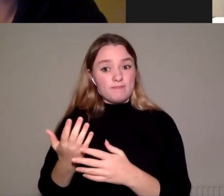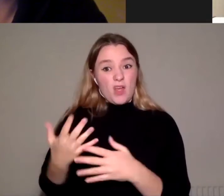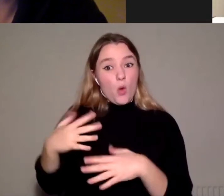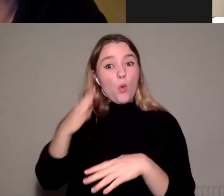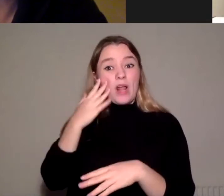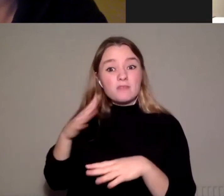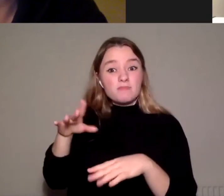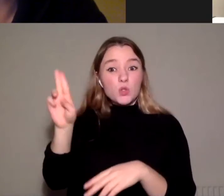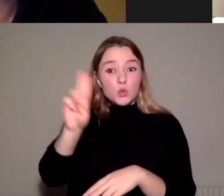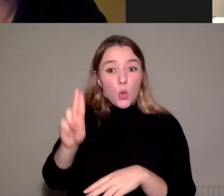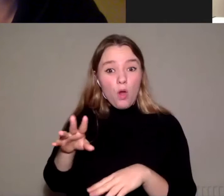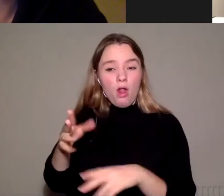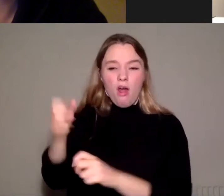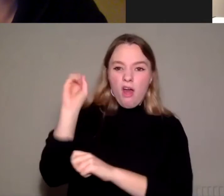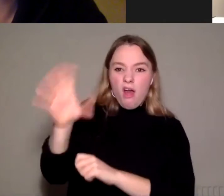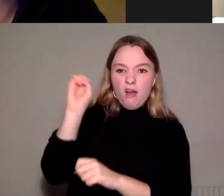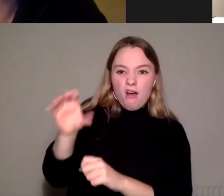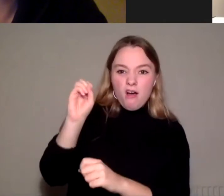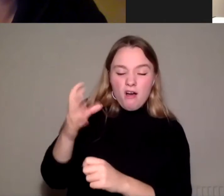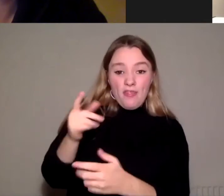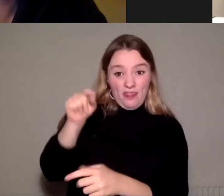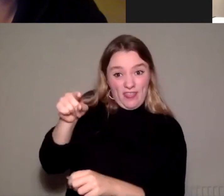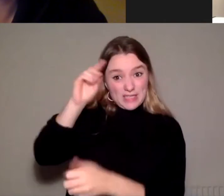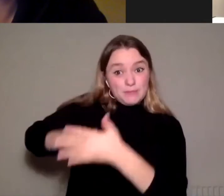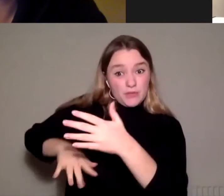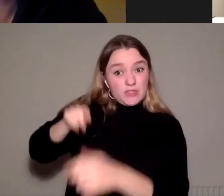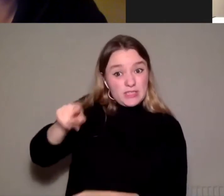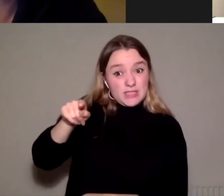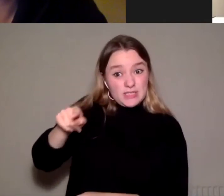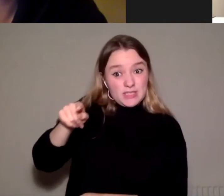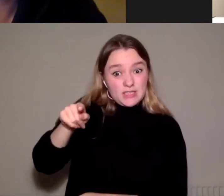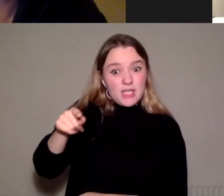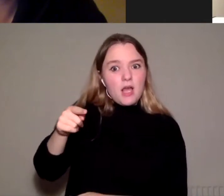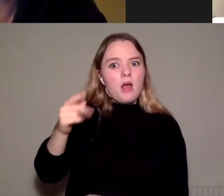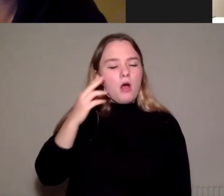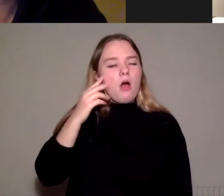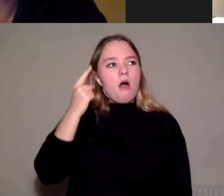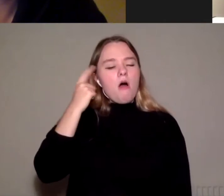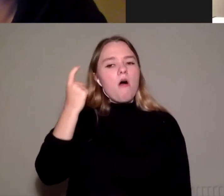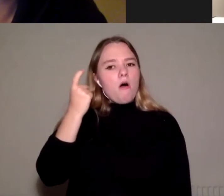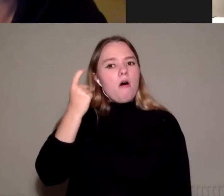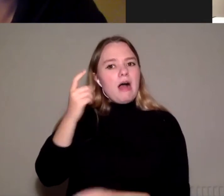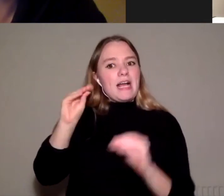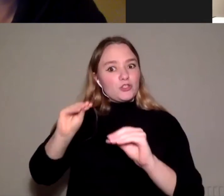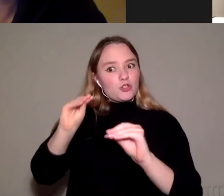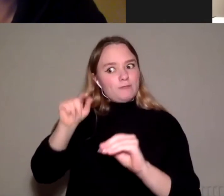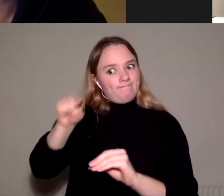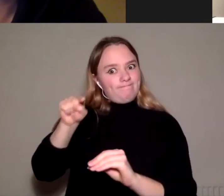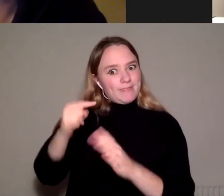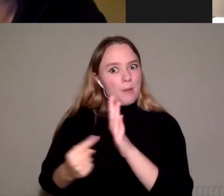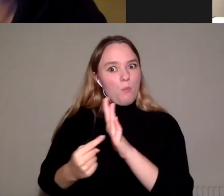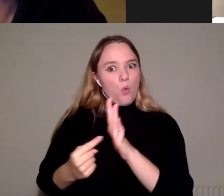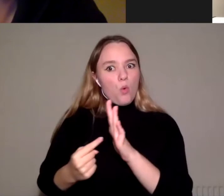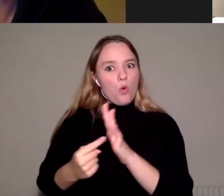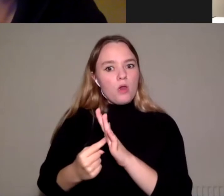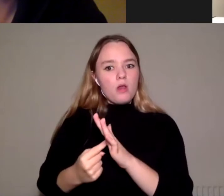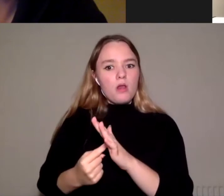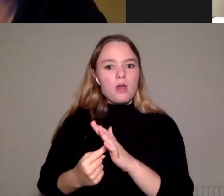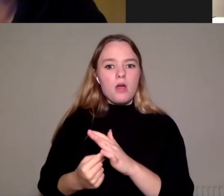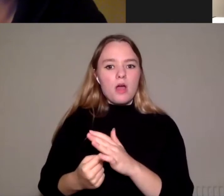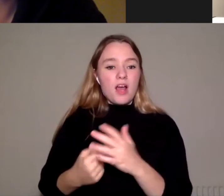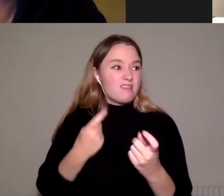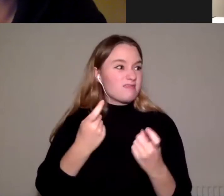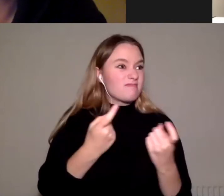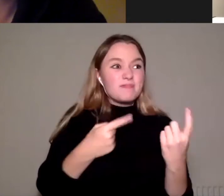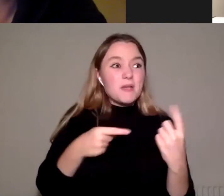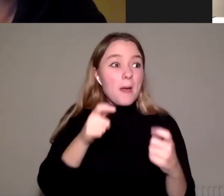the food throwing, because that's when I realised how important education was, and when I realised that nothing was being done